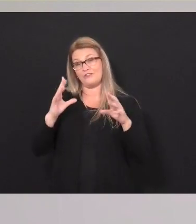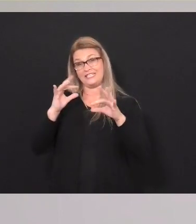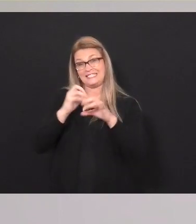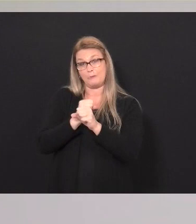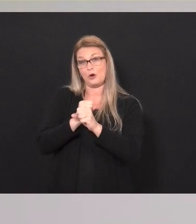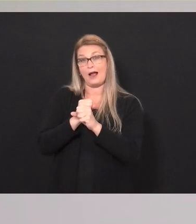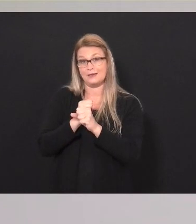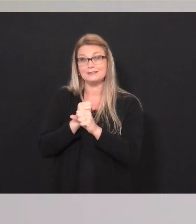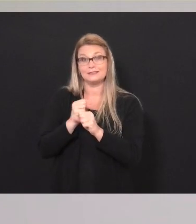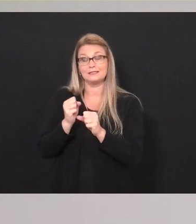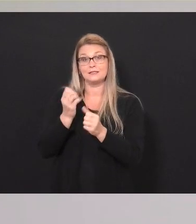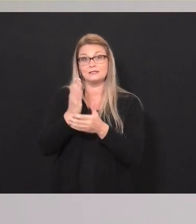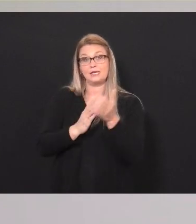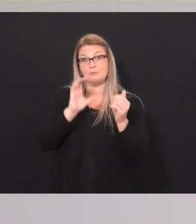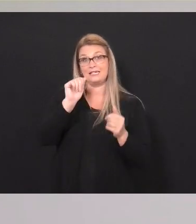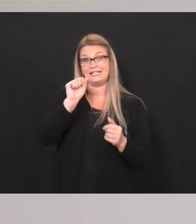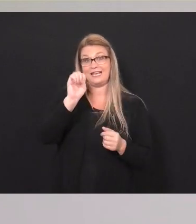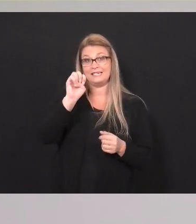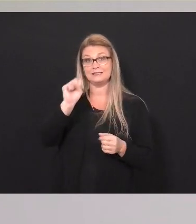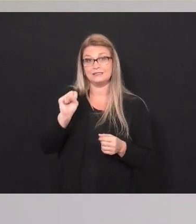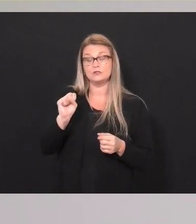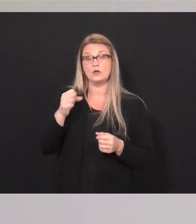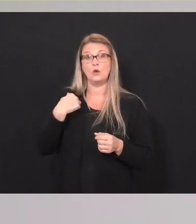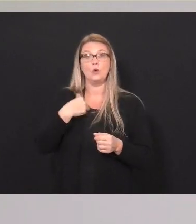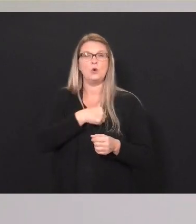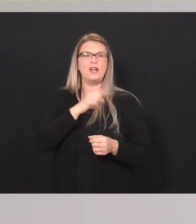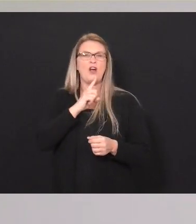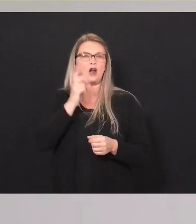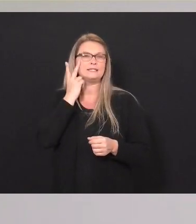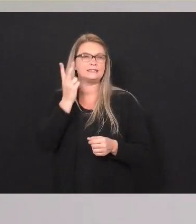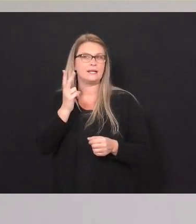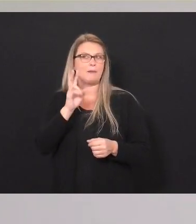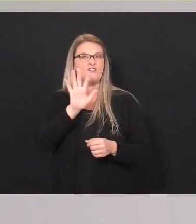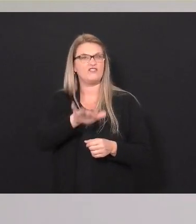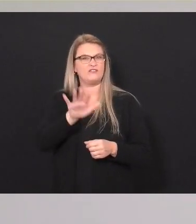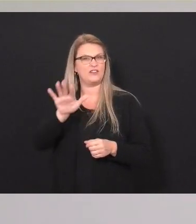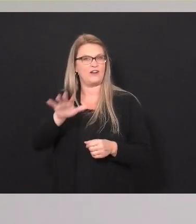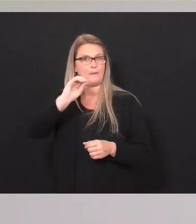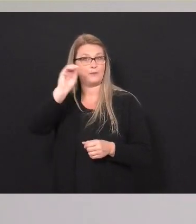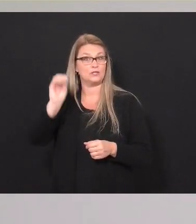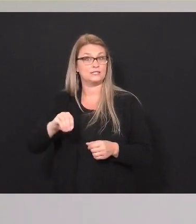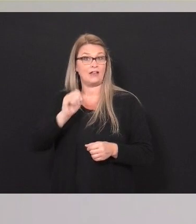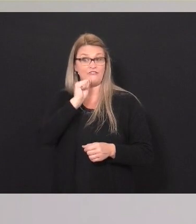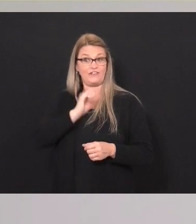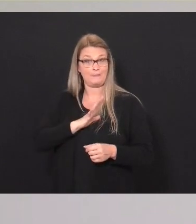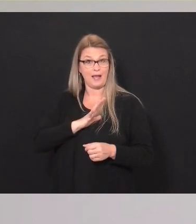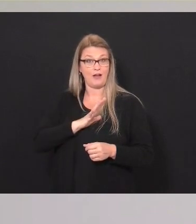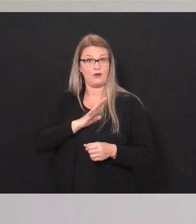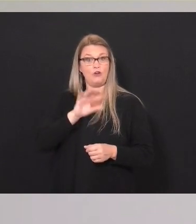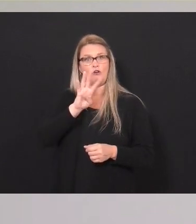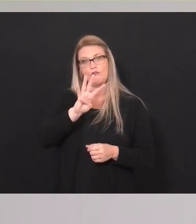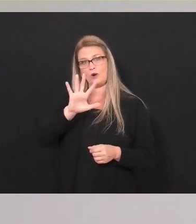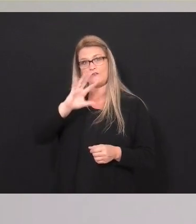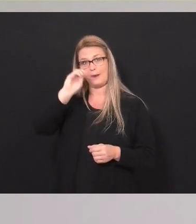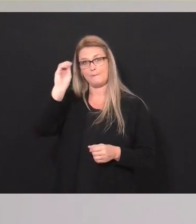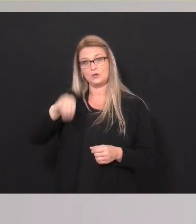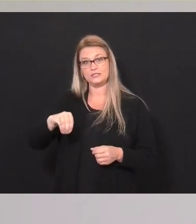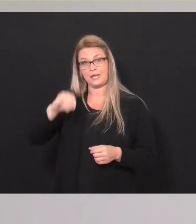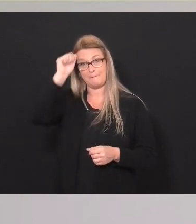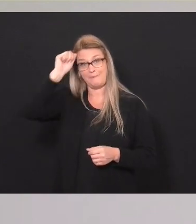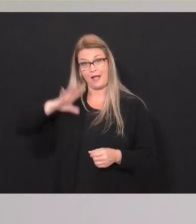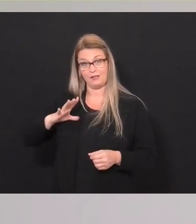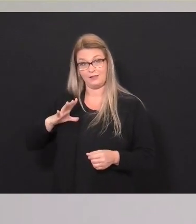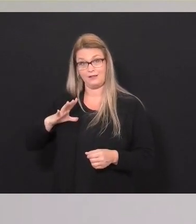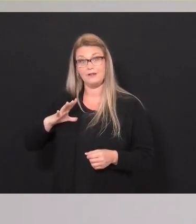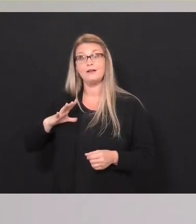the cases that we have to date, we are seeing about a 55% female, 45%